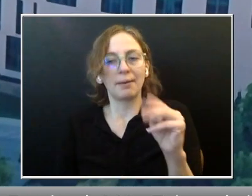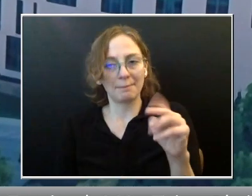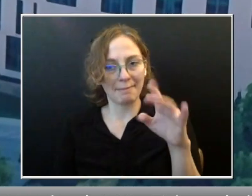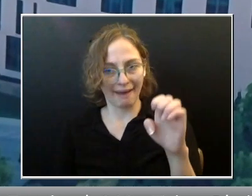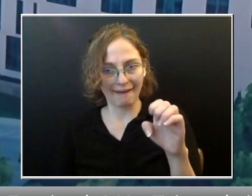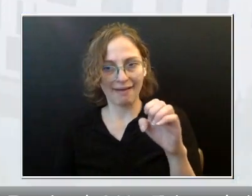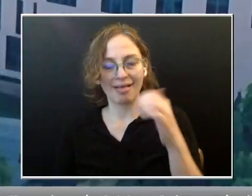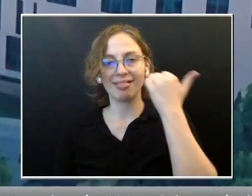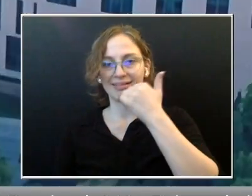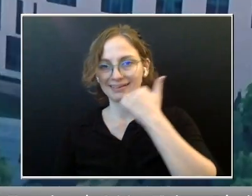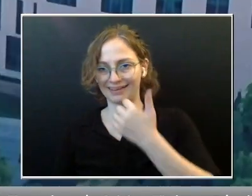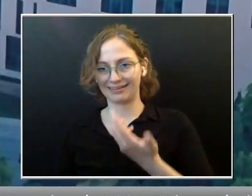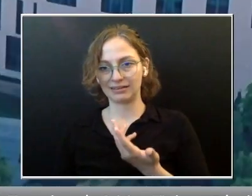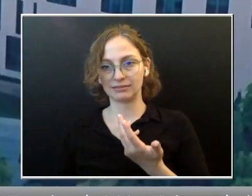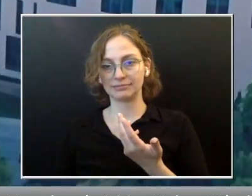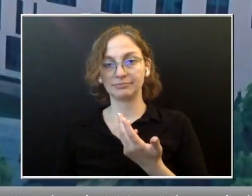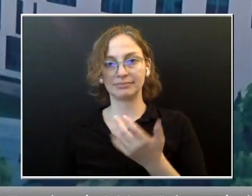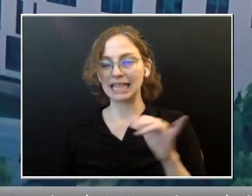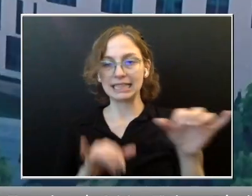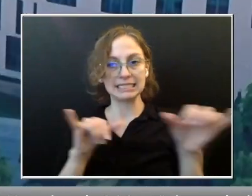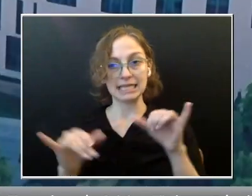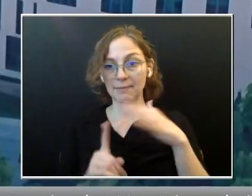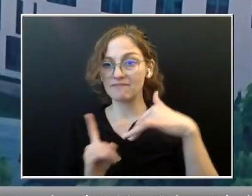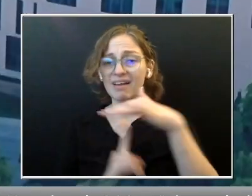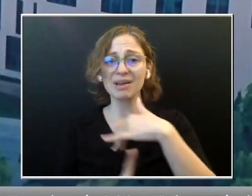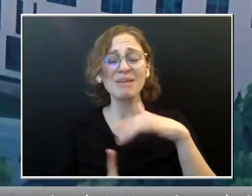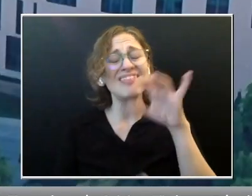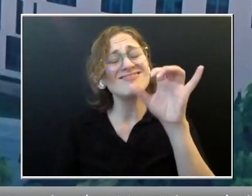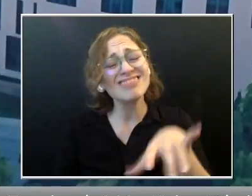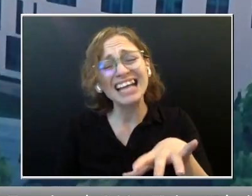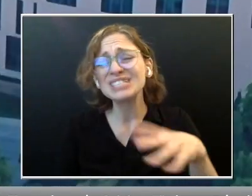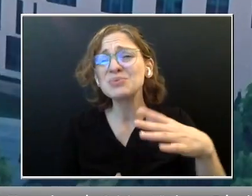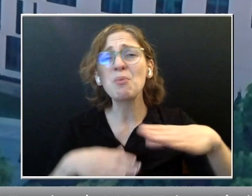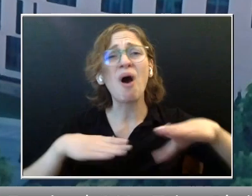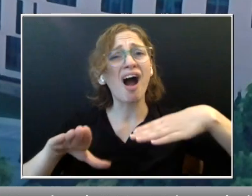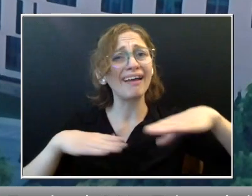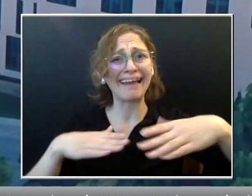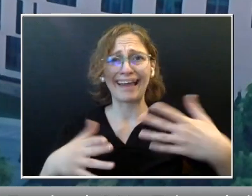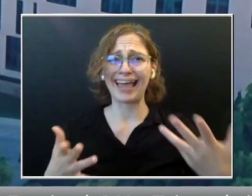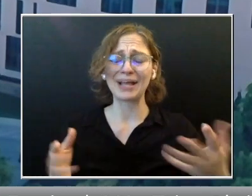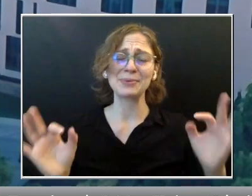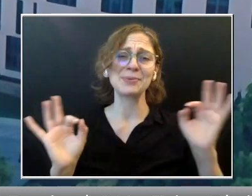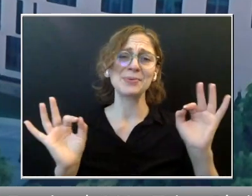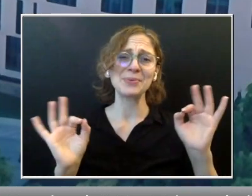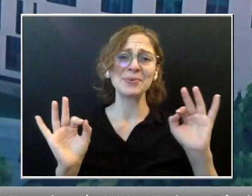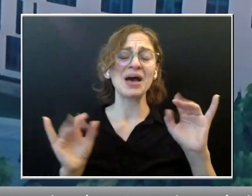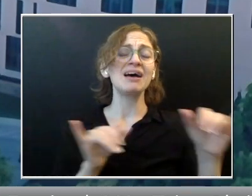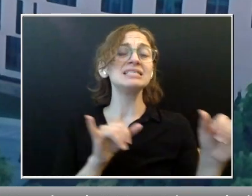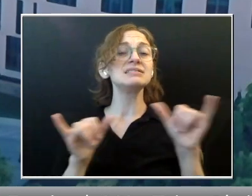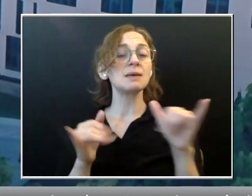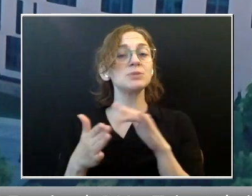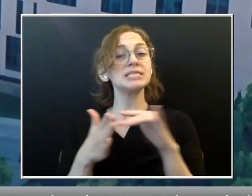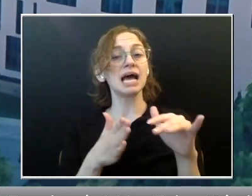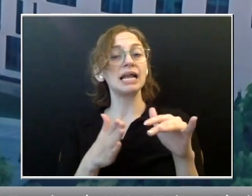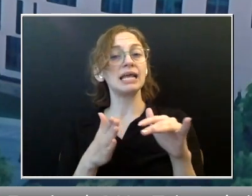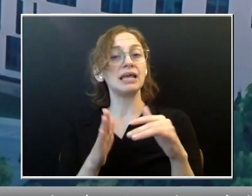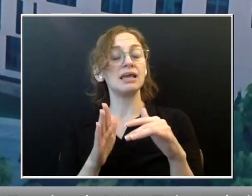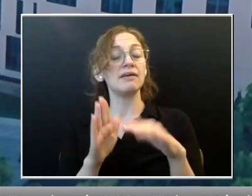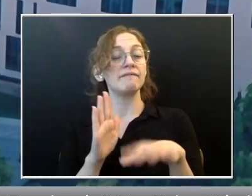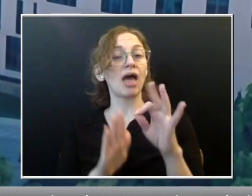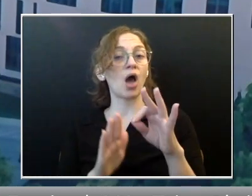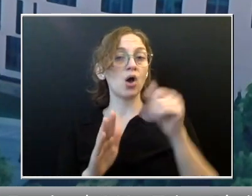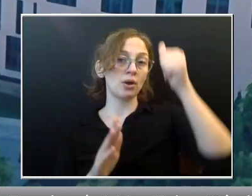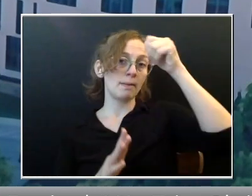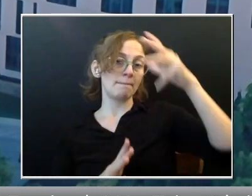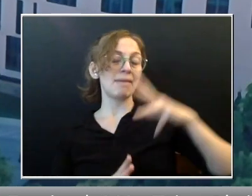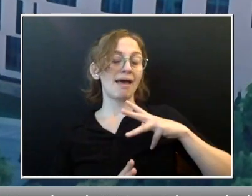That's just walking. And this same study that showed men had less cardiovascular disease mortality also showed